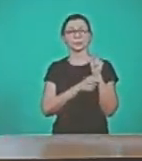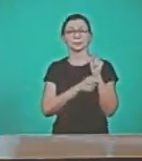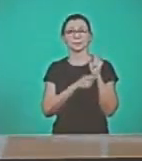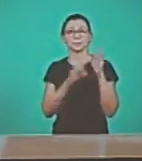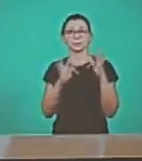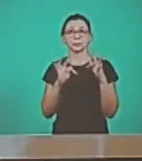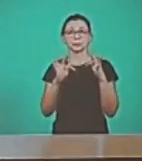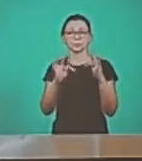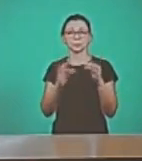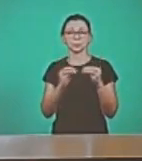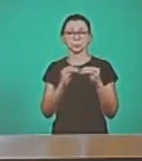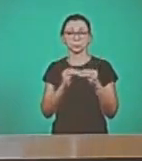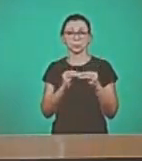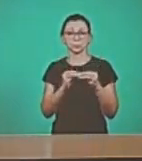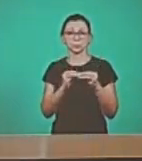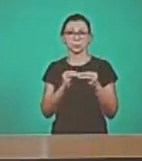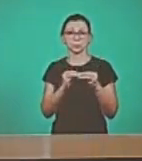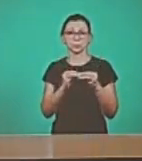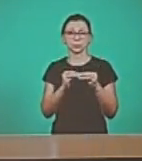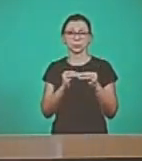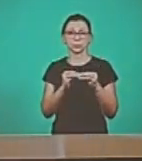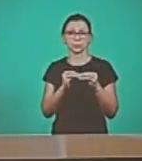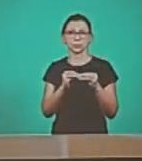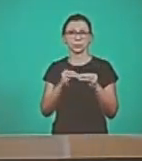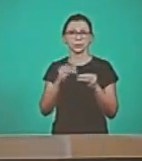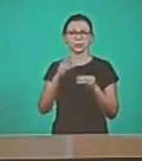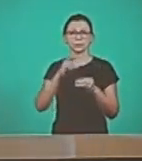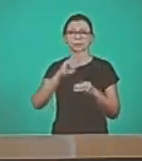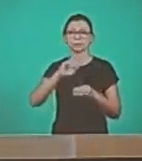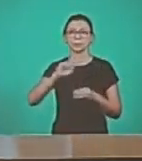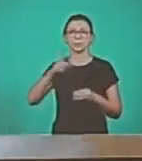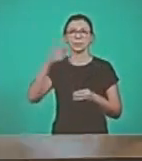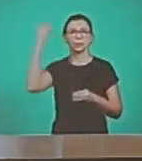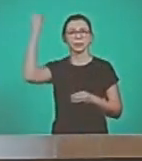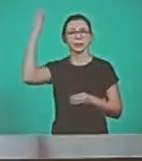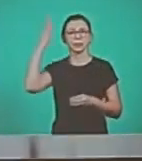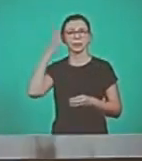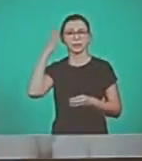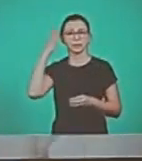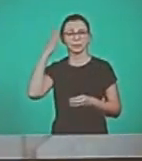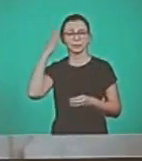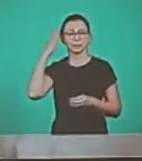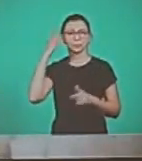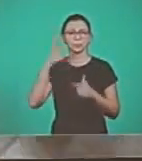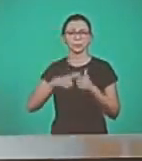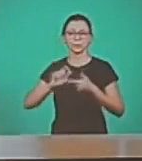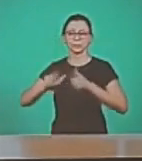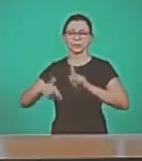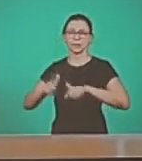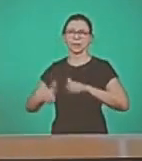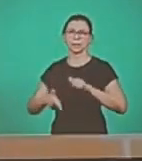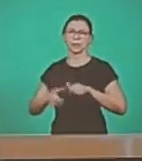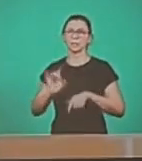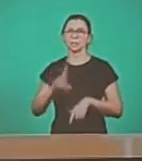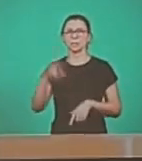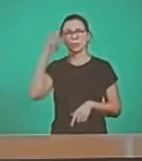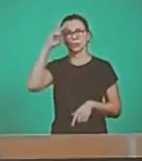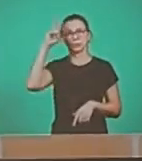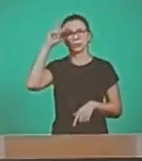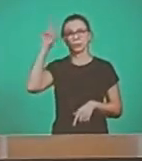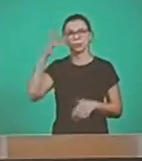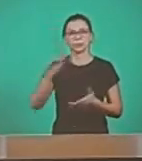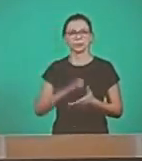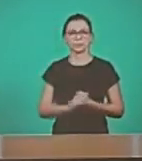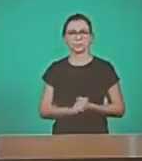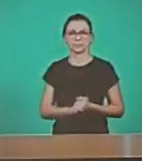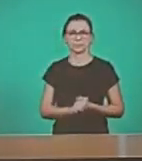that didn't come for us. Why it didn't come for us? Because they didn't have revelation. They stopped on the letter. And they even